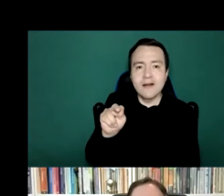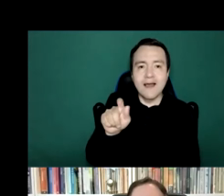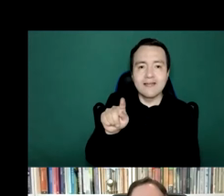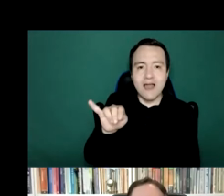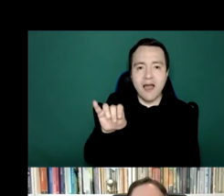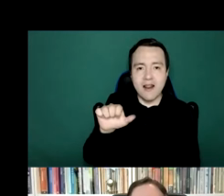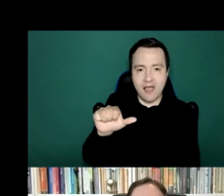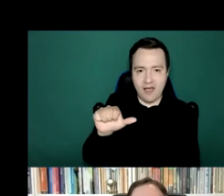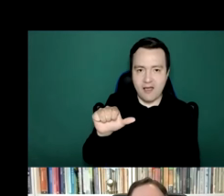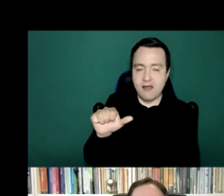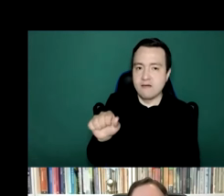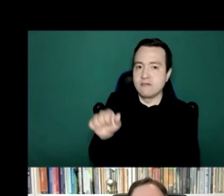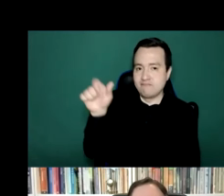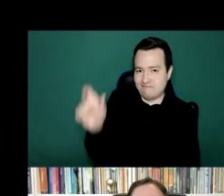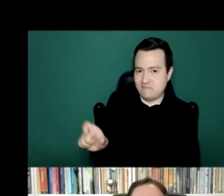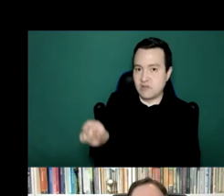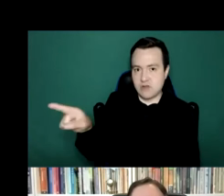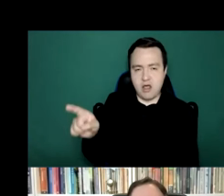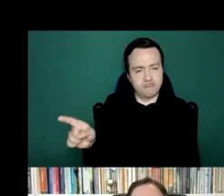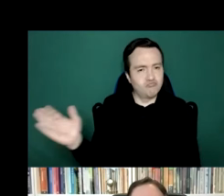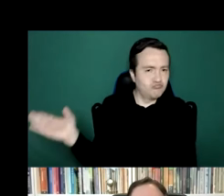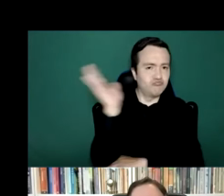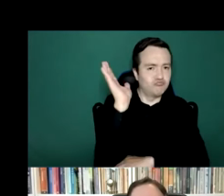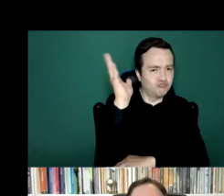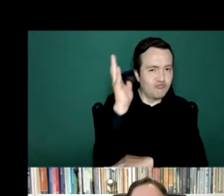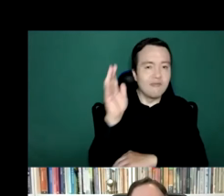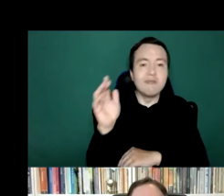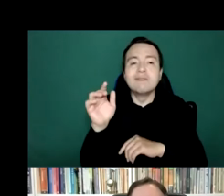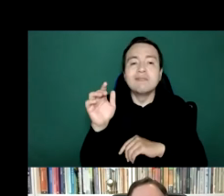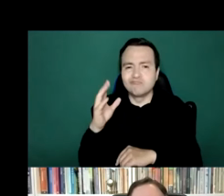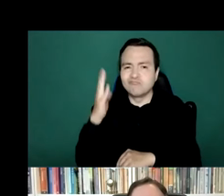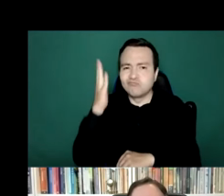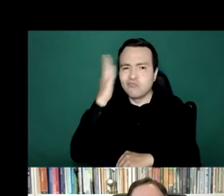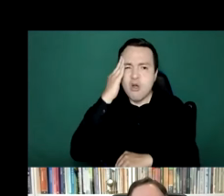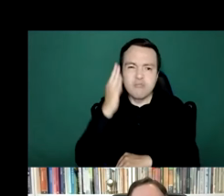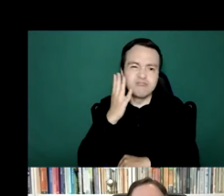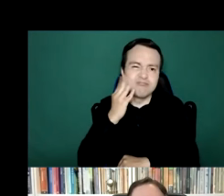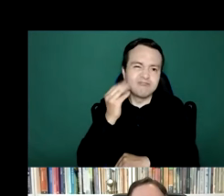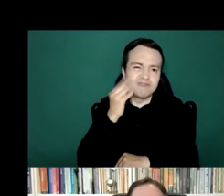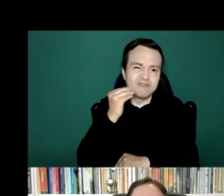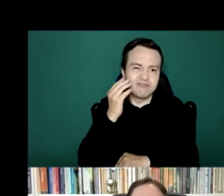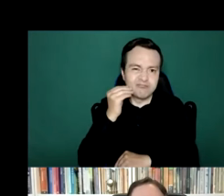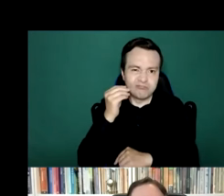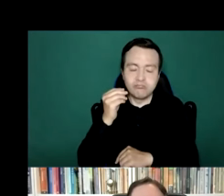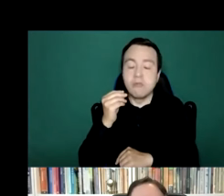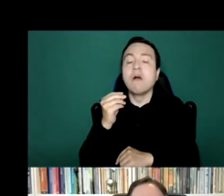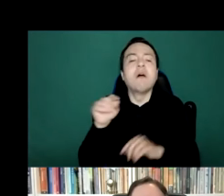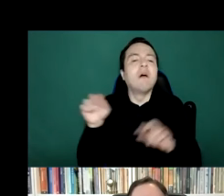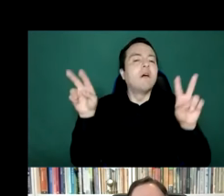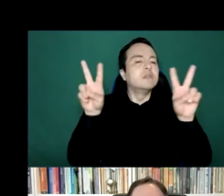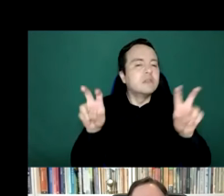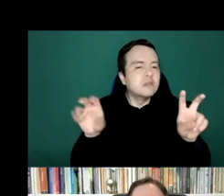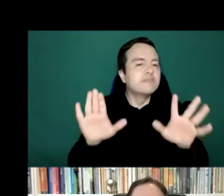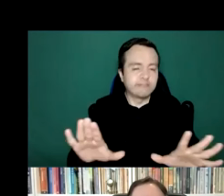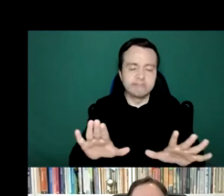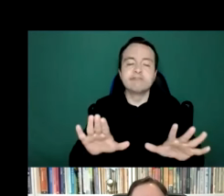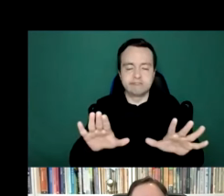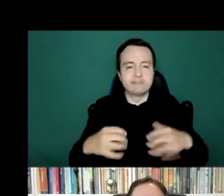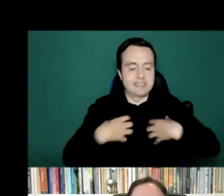analysis, monitoring and evaluation within the Department of Health Systems and Services, and specifically within the unit